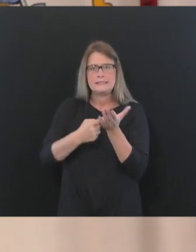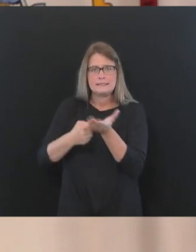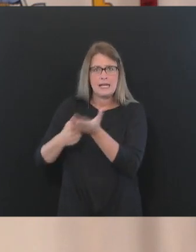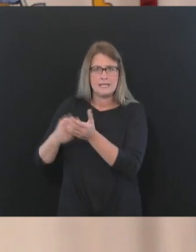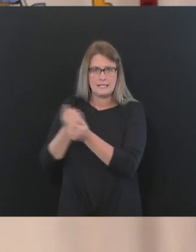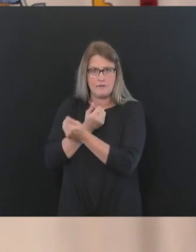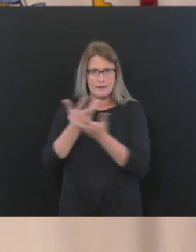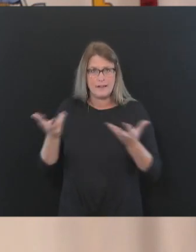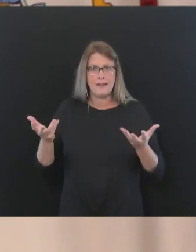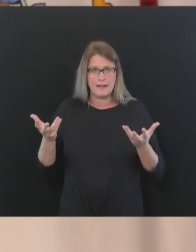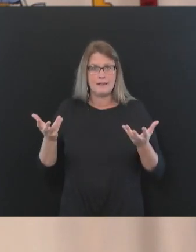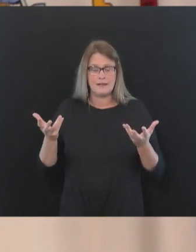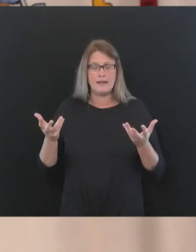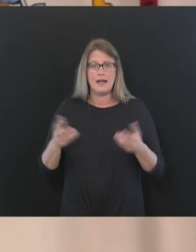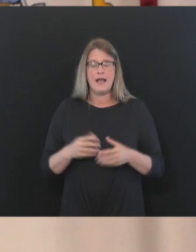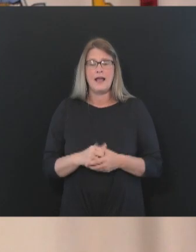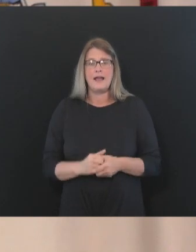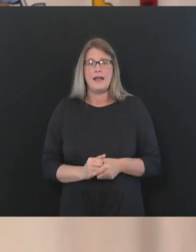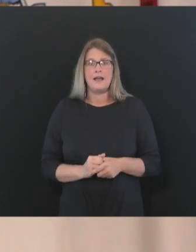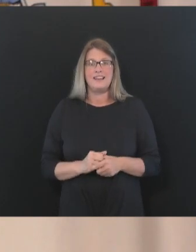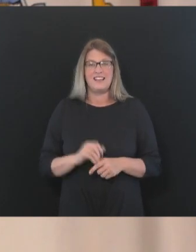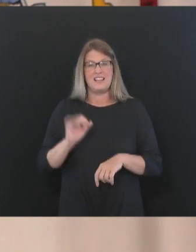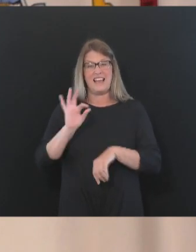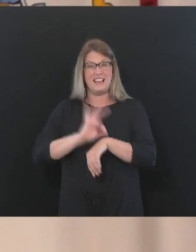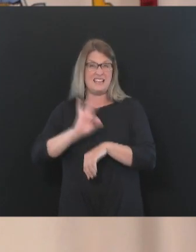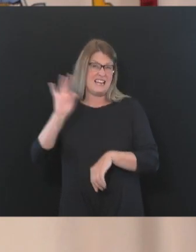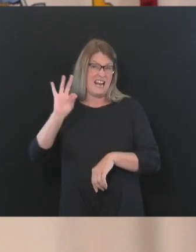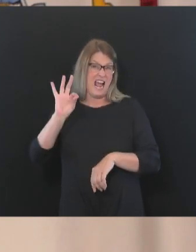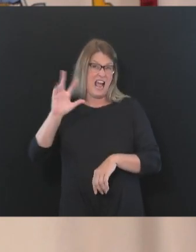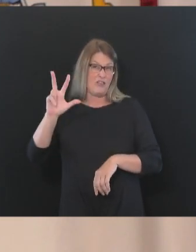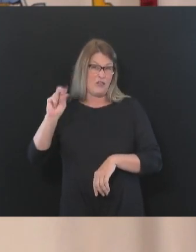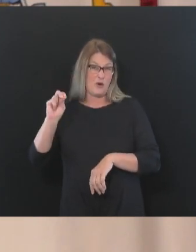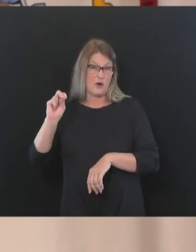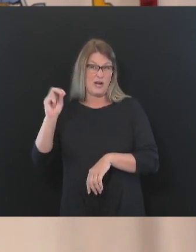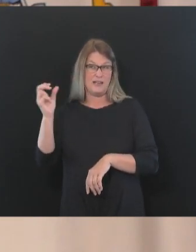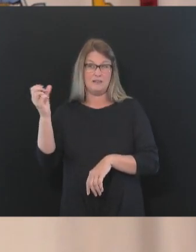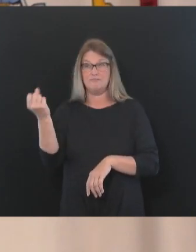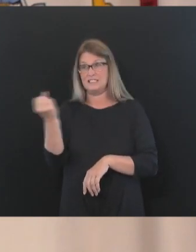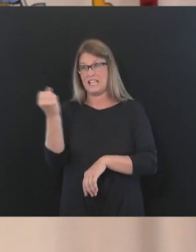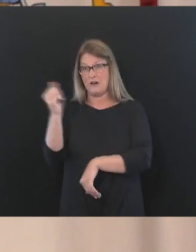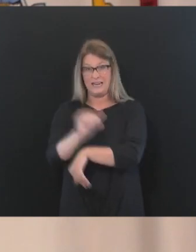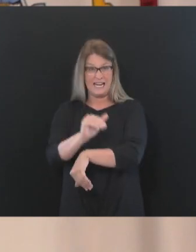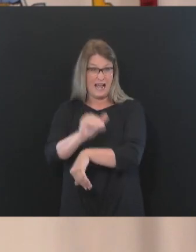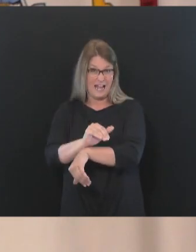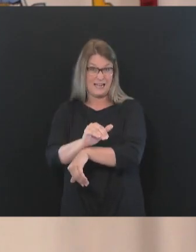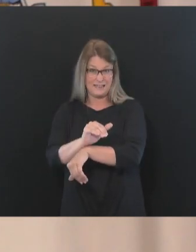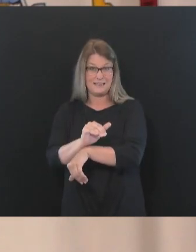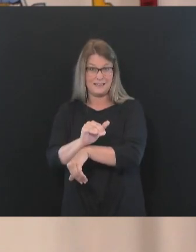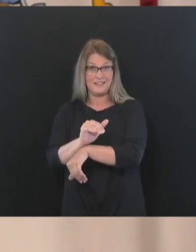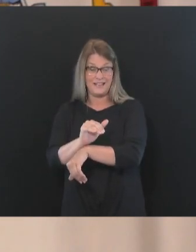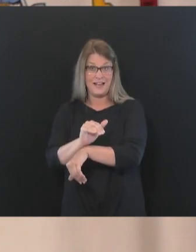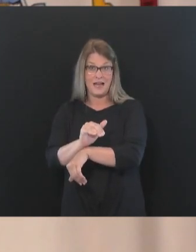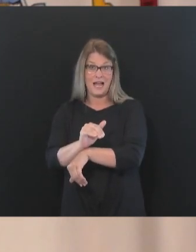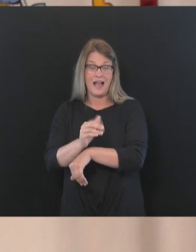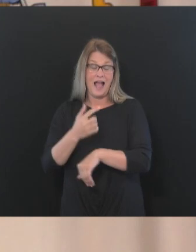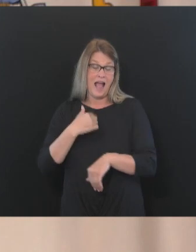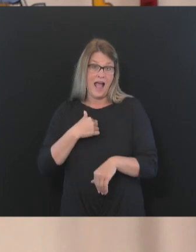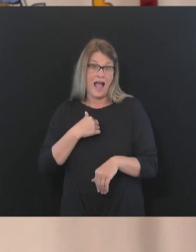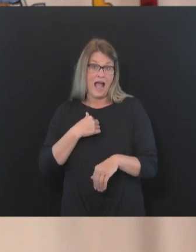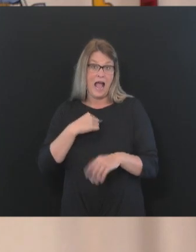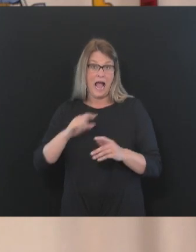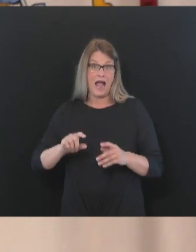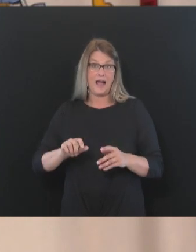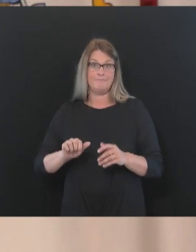side. At 9:30 on Saturday night, or 9:45 on Saturday night, I